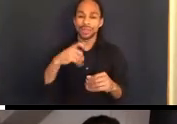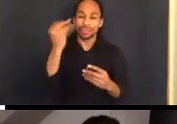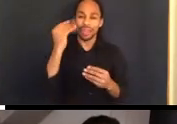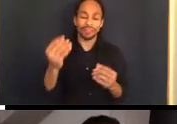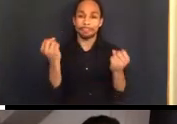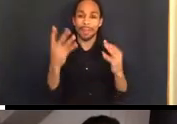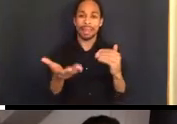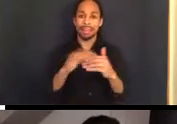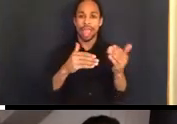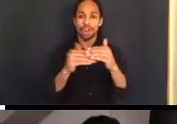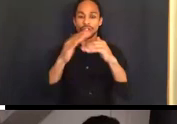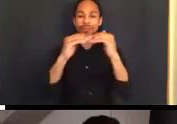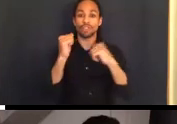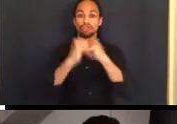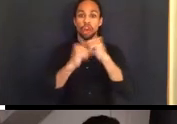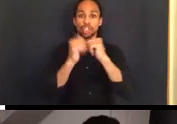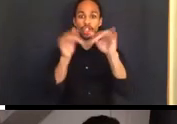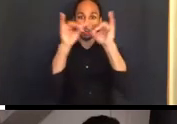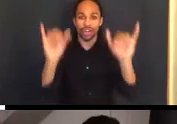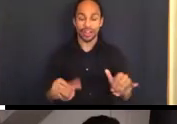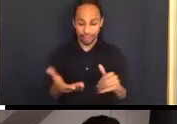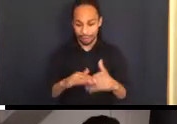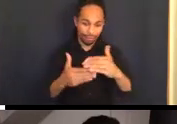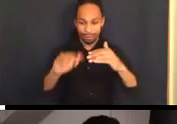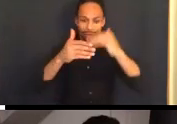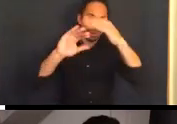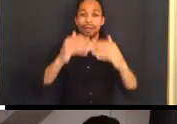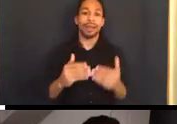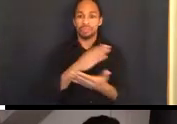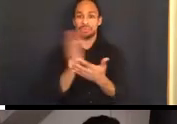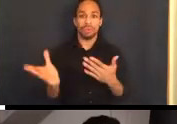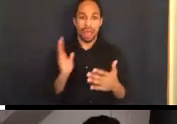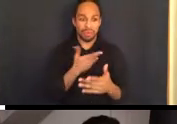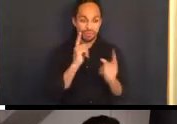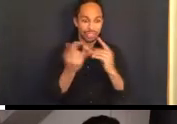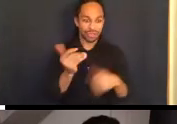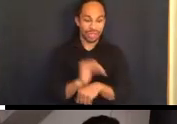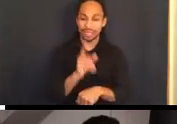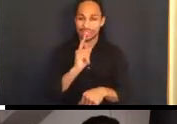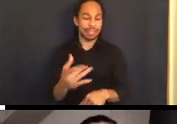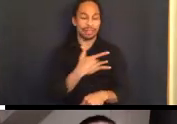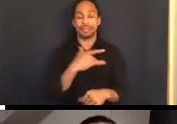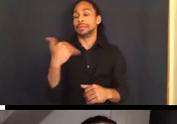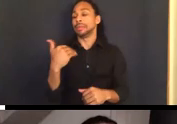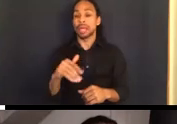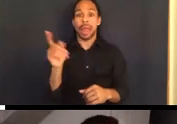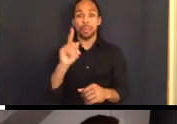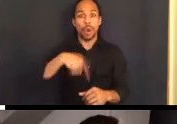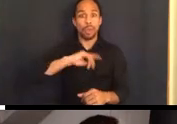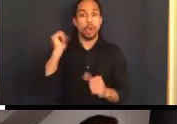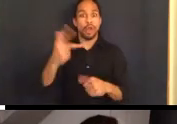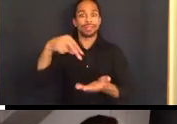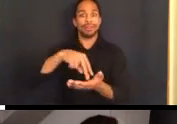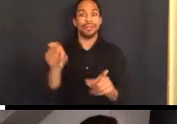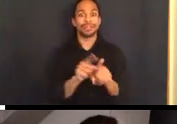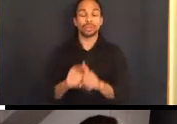of structure that were running through all of the talks tonight, and also just where we all are at this moment. One is